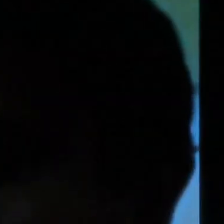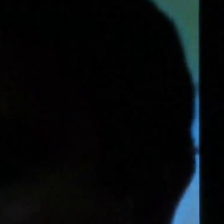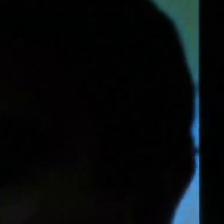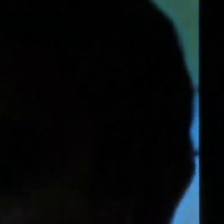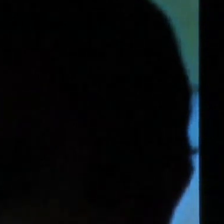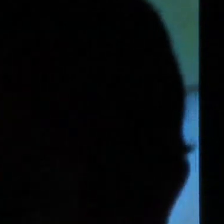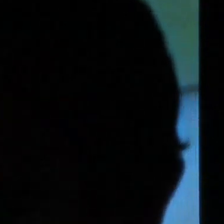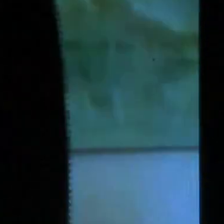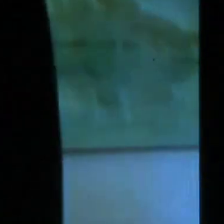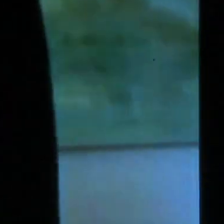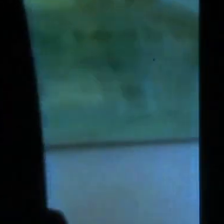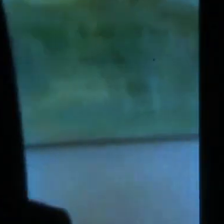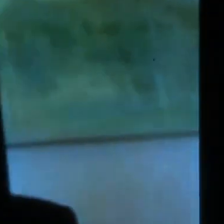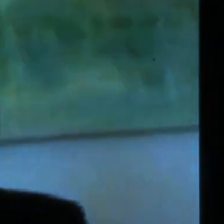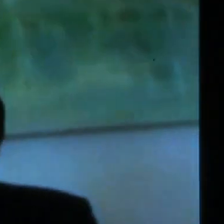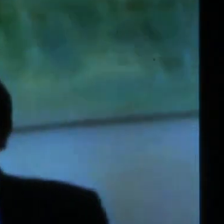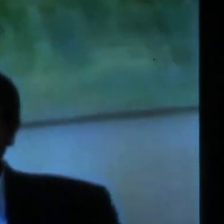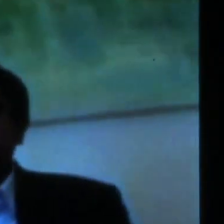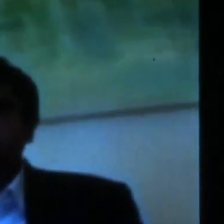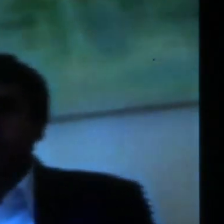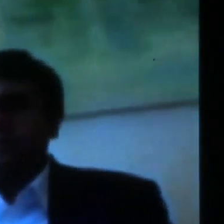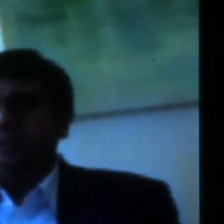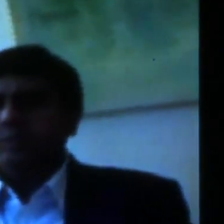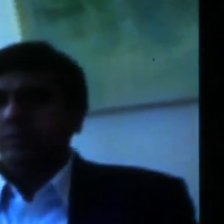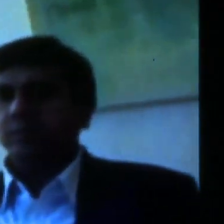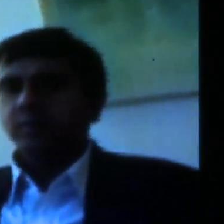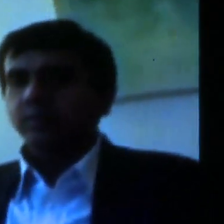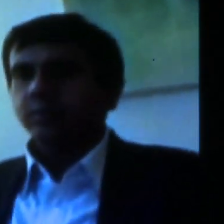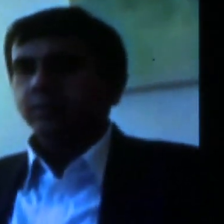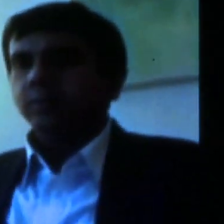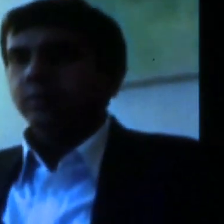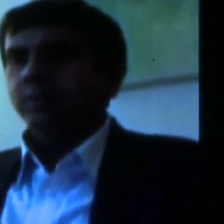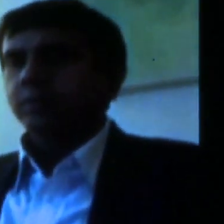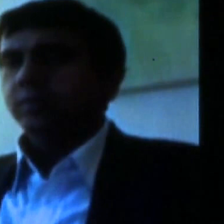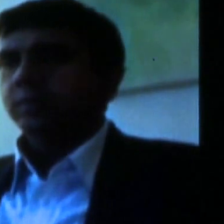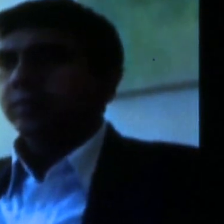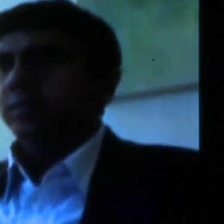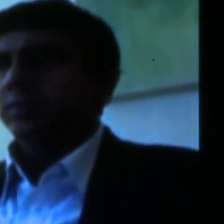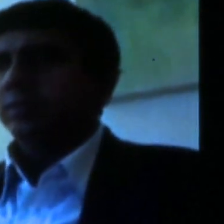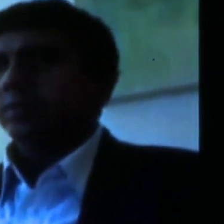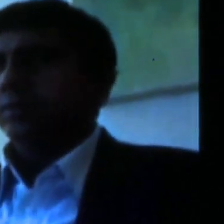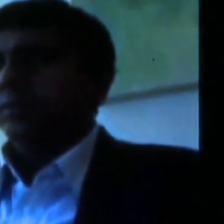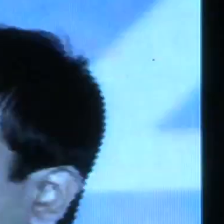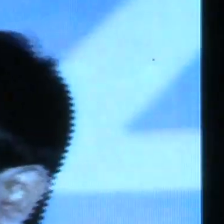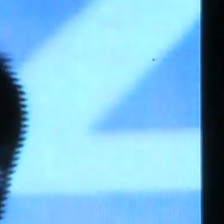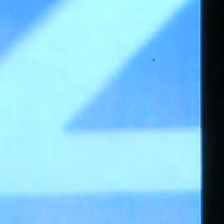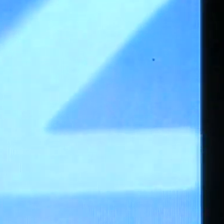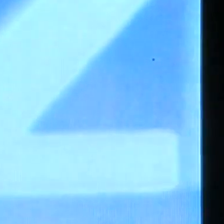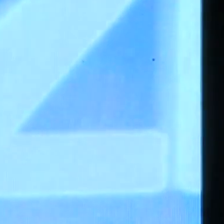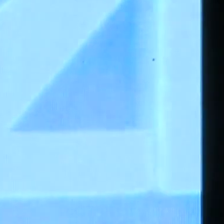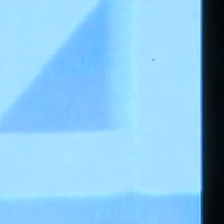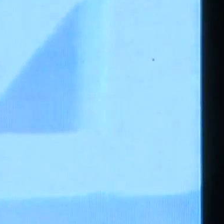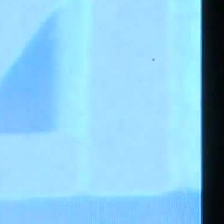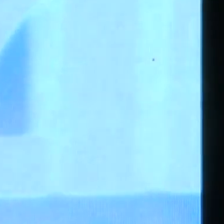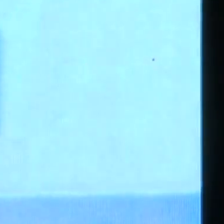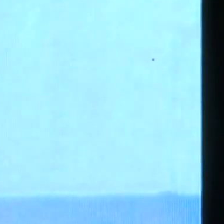is employed in JP Morgan London after pursuing an MBA from Wharton Business School in Philadelphia.